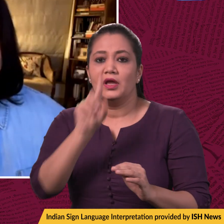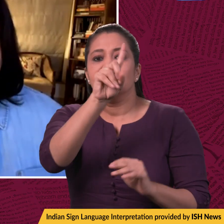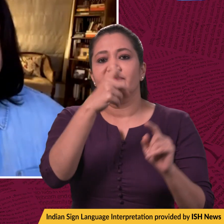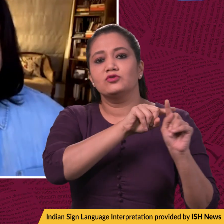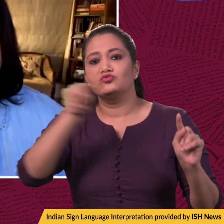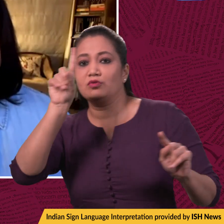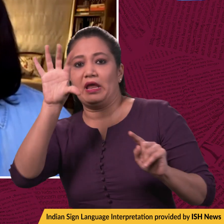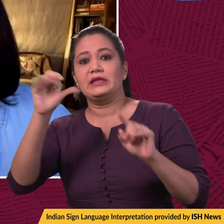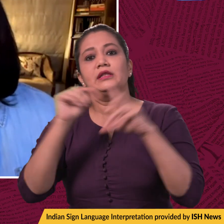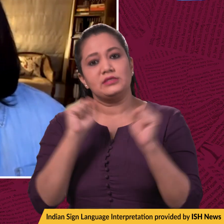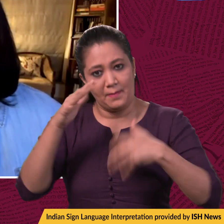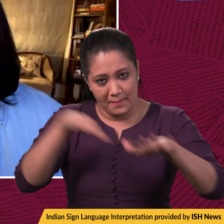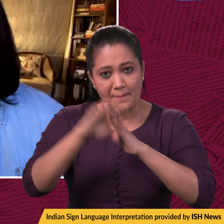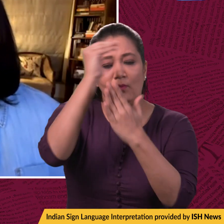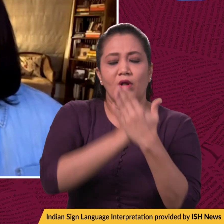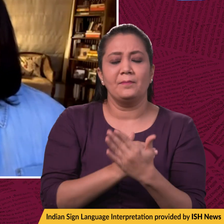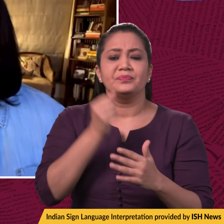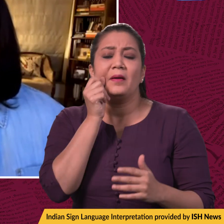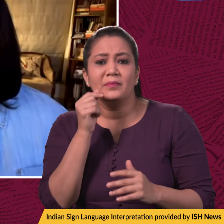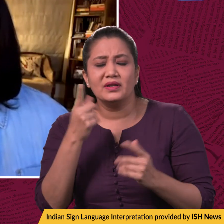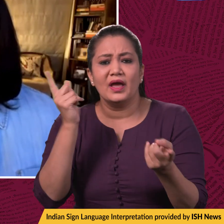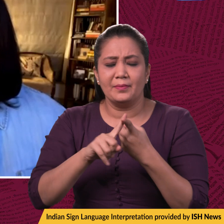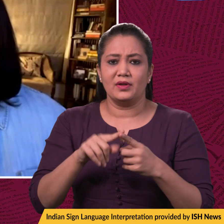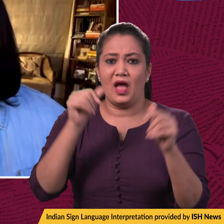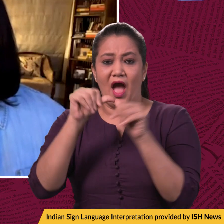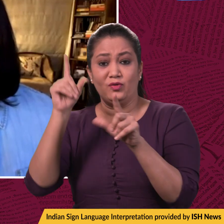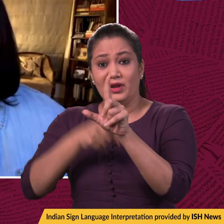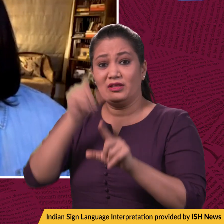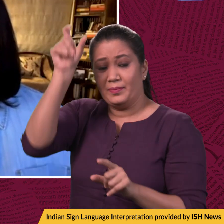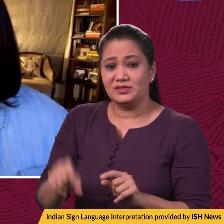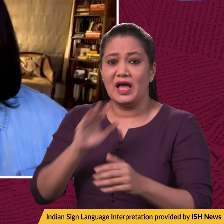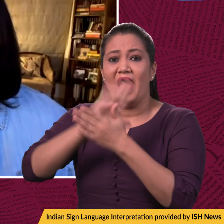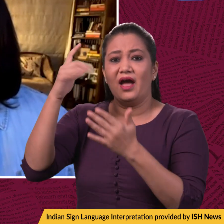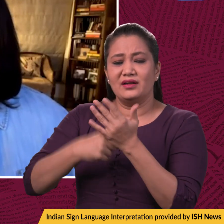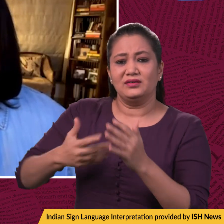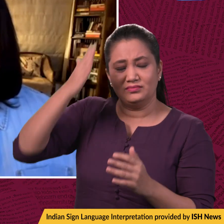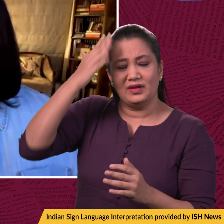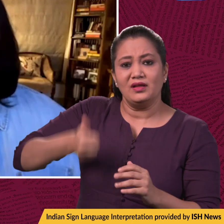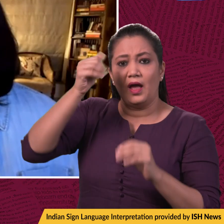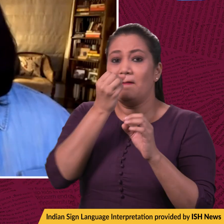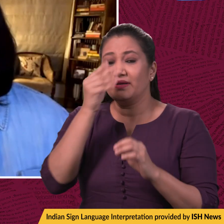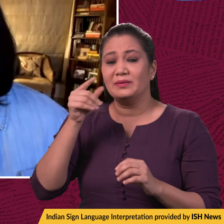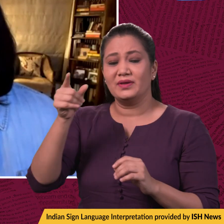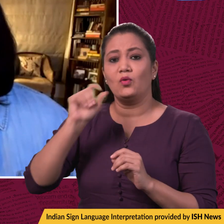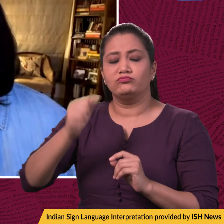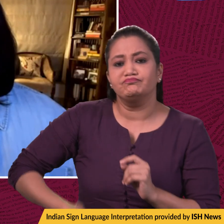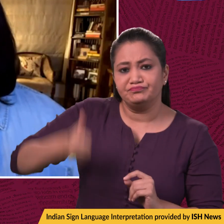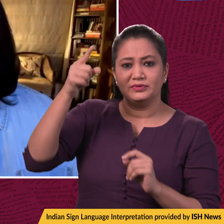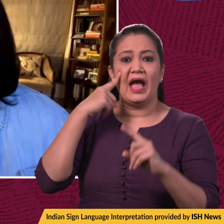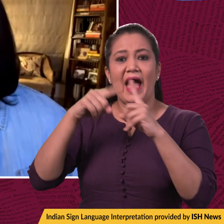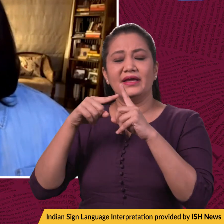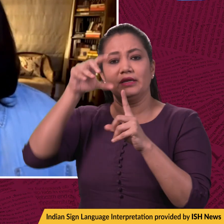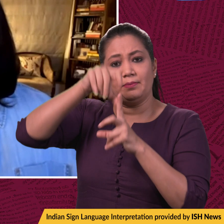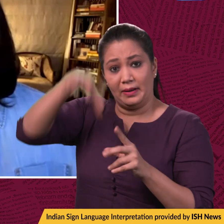and 19th of December. On Monday, Arun Yadav, the Haryana head of the BJP's IT department, filed a police complaint